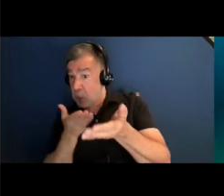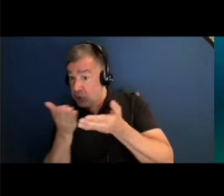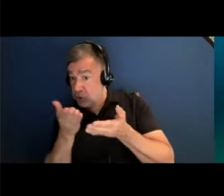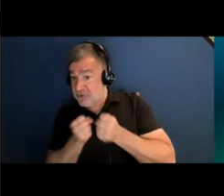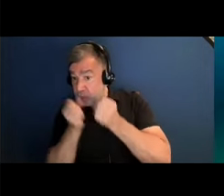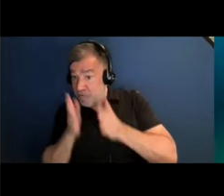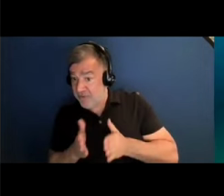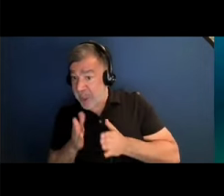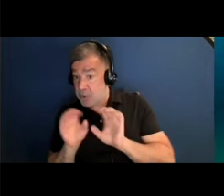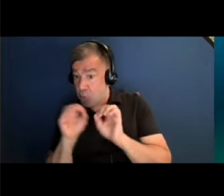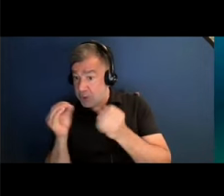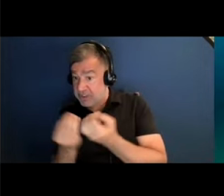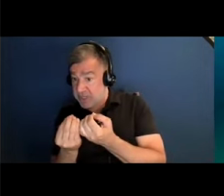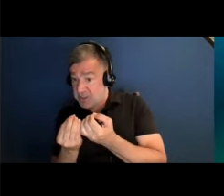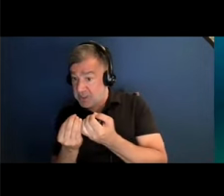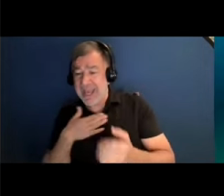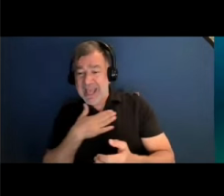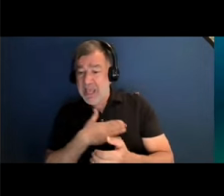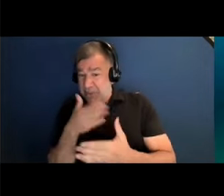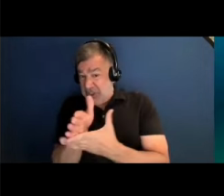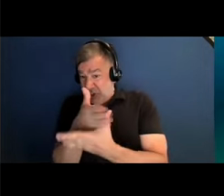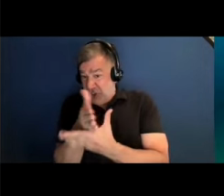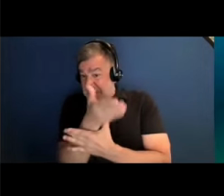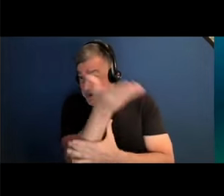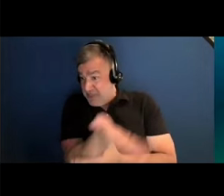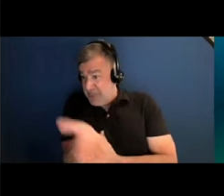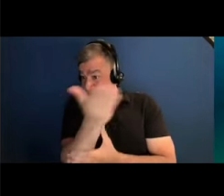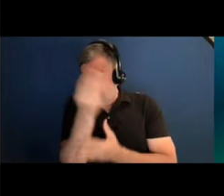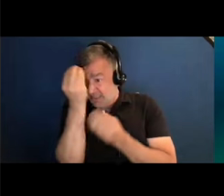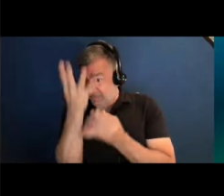organization, please share the information with them.